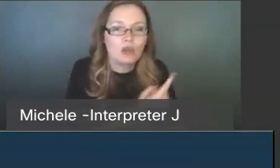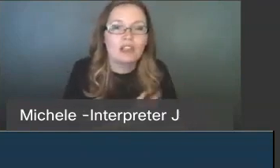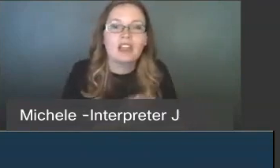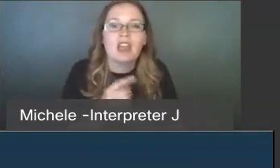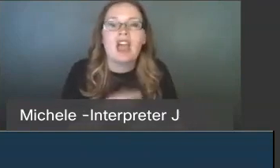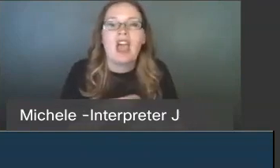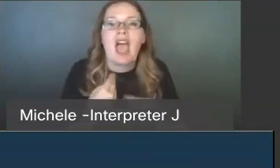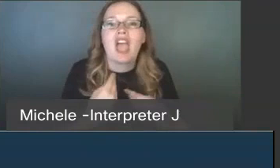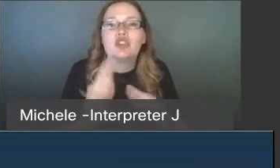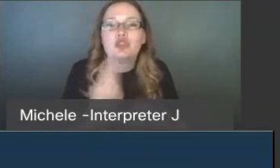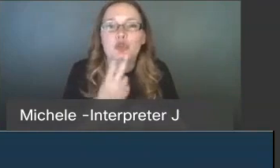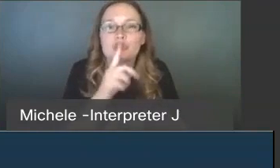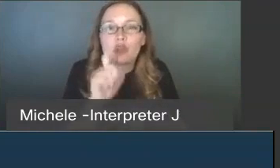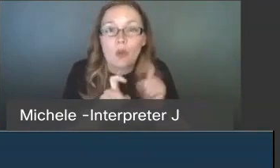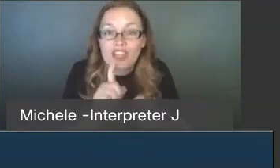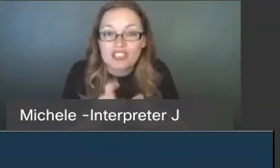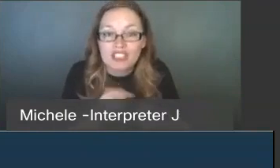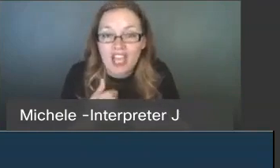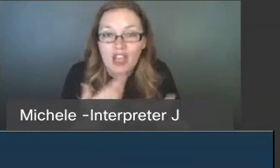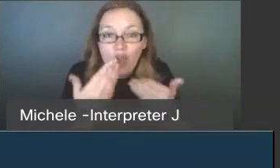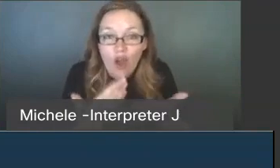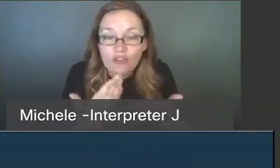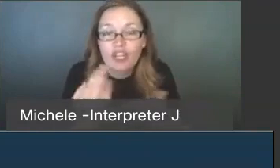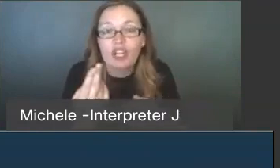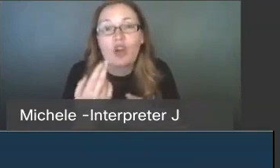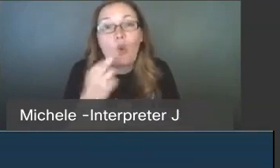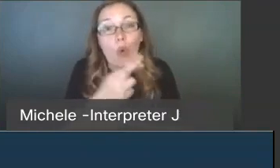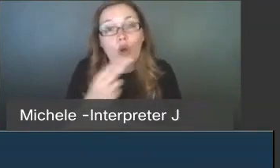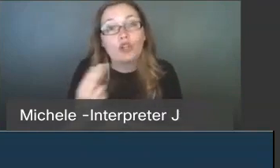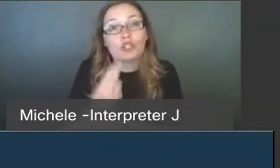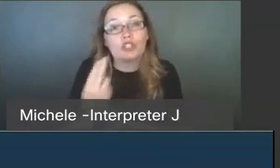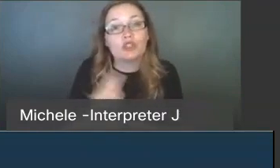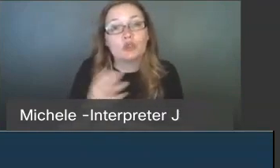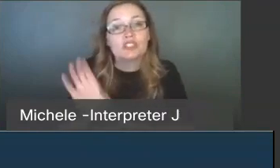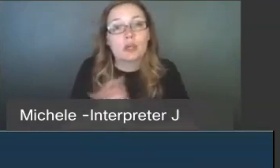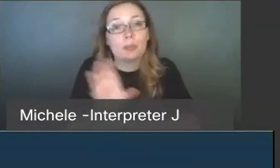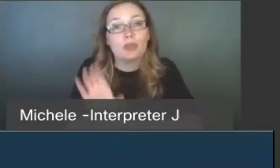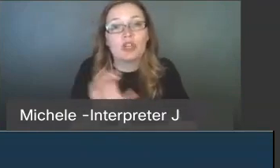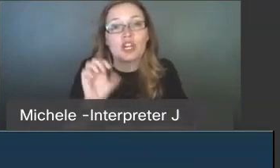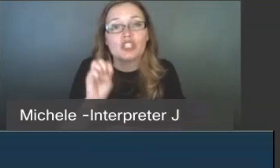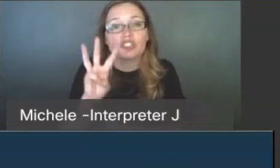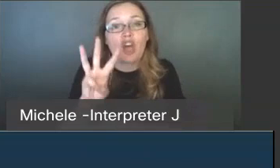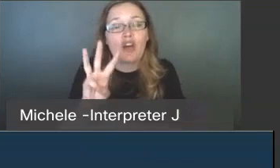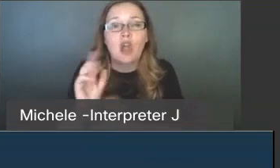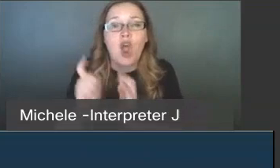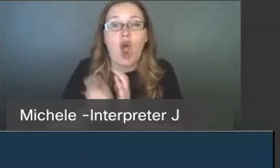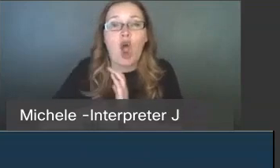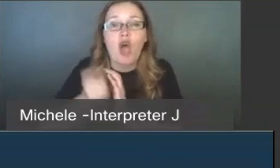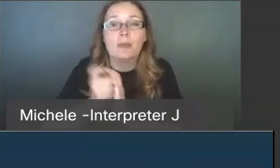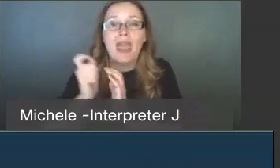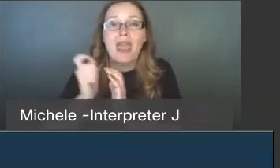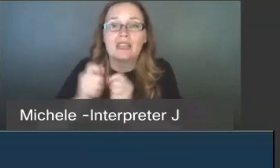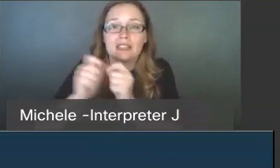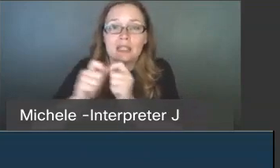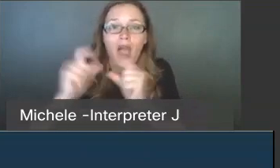fill in the form in the same way. Or there's software, if you're using a computerized version, it actually pre-populates it and you just go through